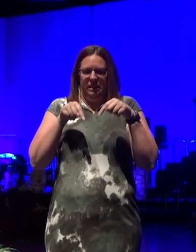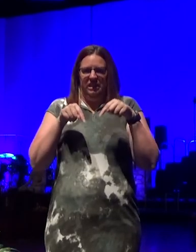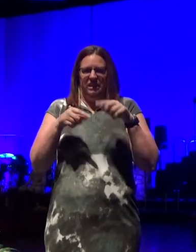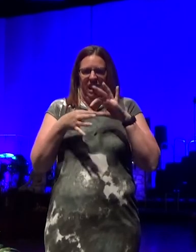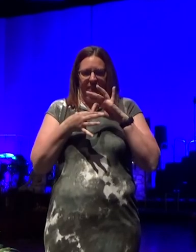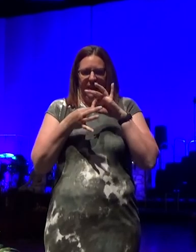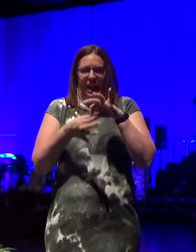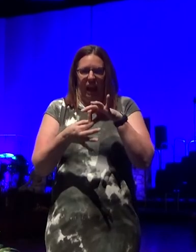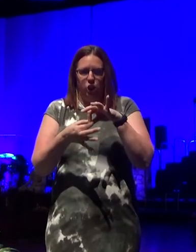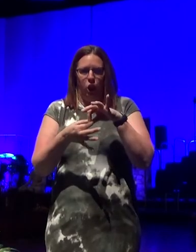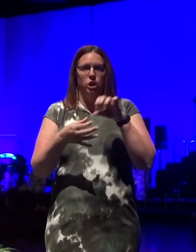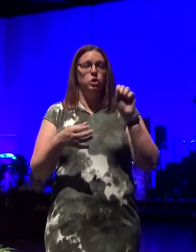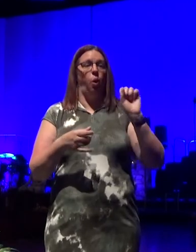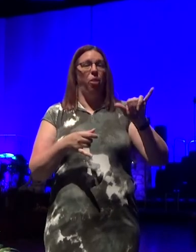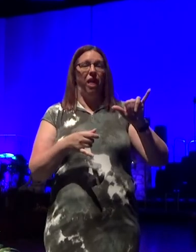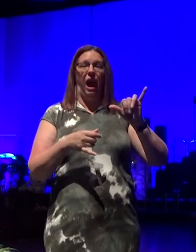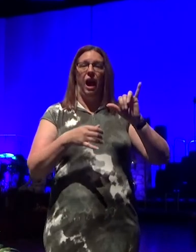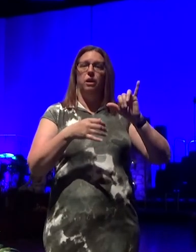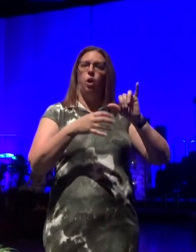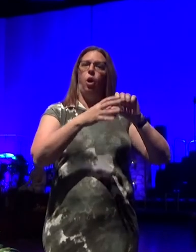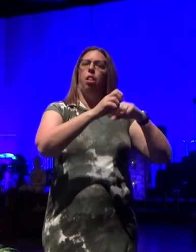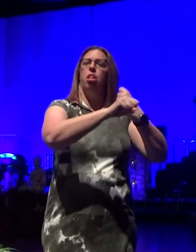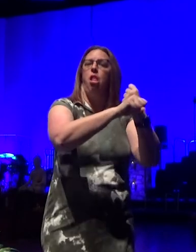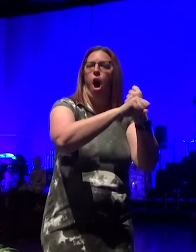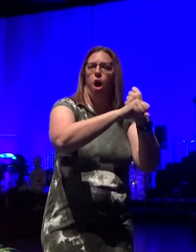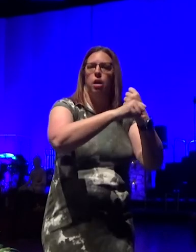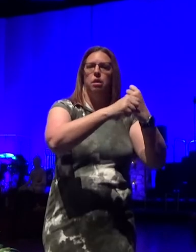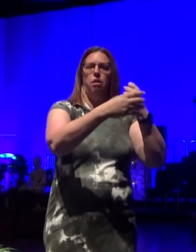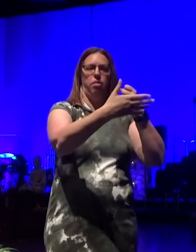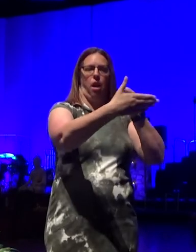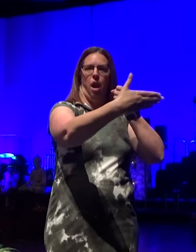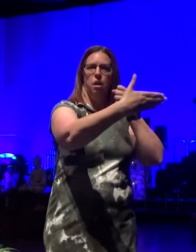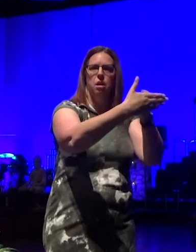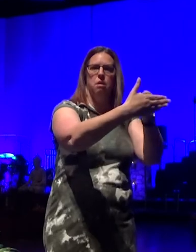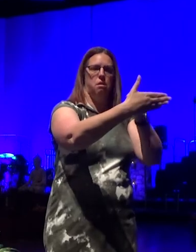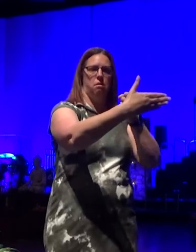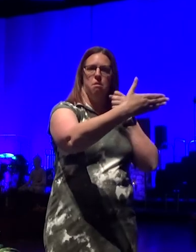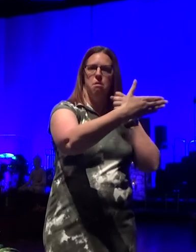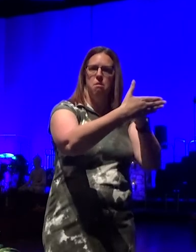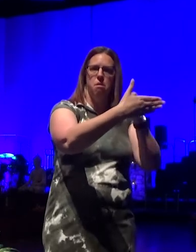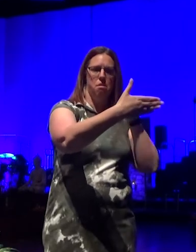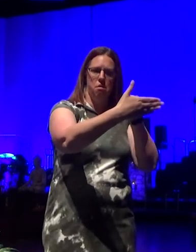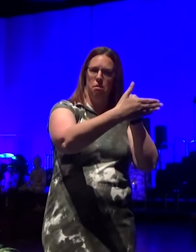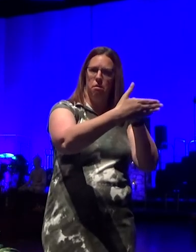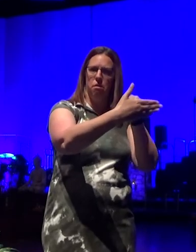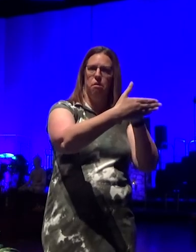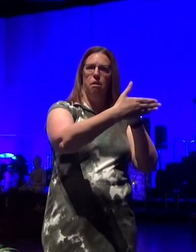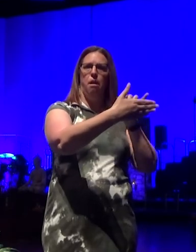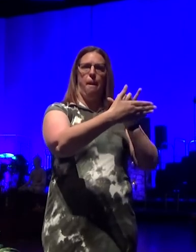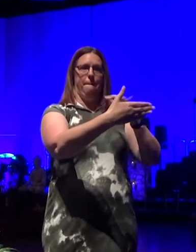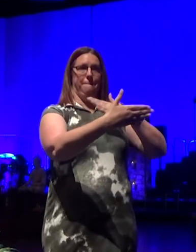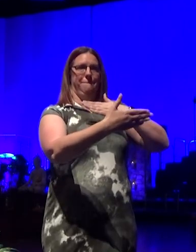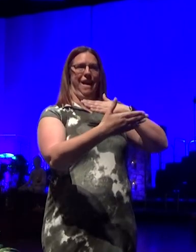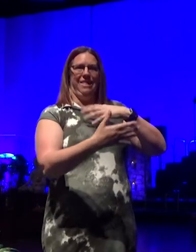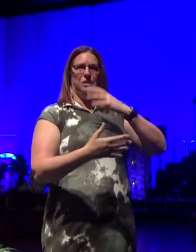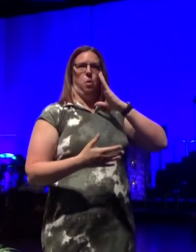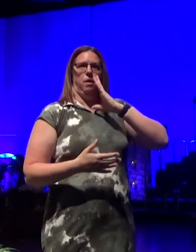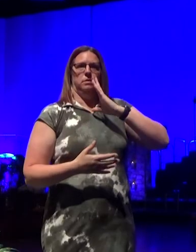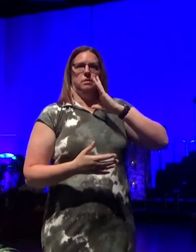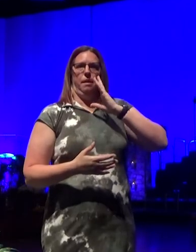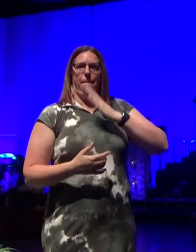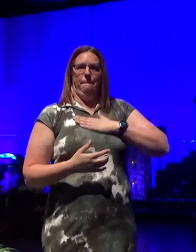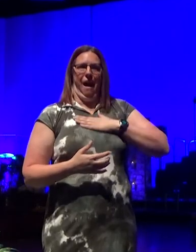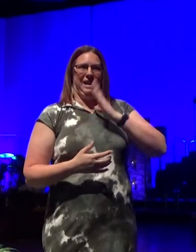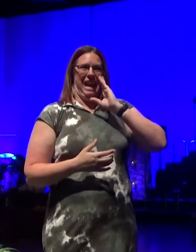this wall that I hit, unlocked in me an experience of my true talents and passion. And